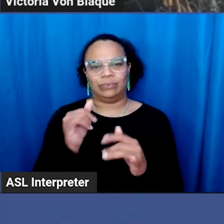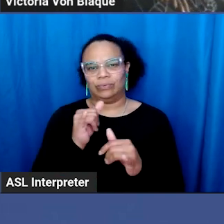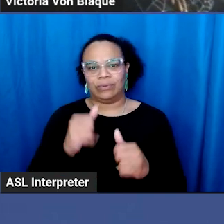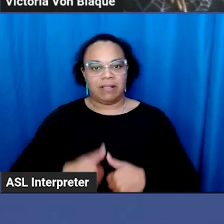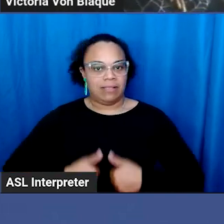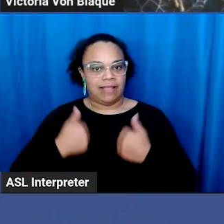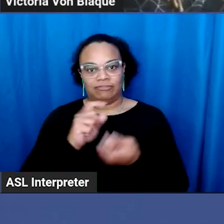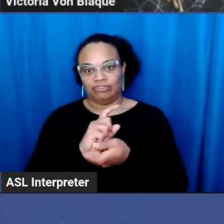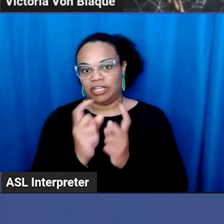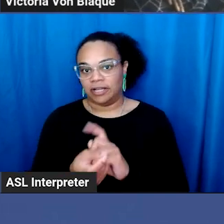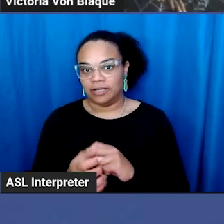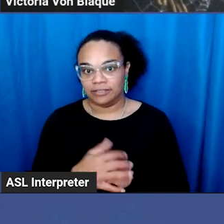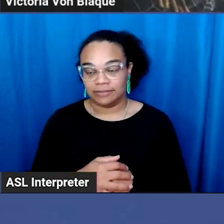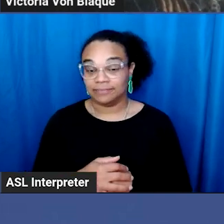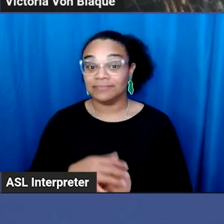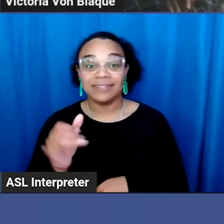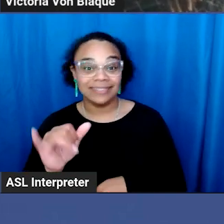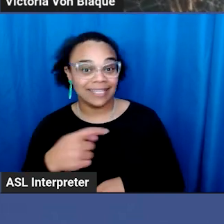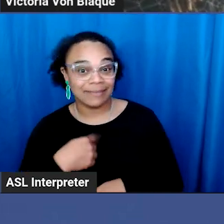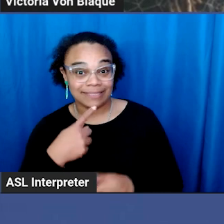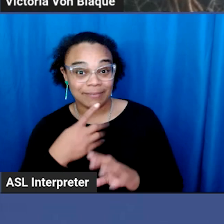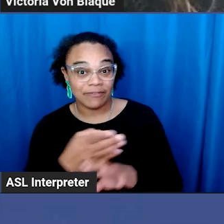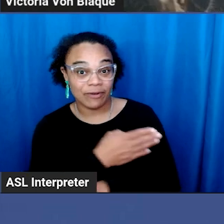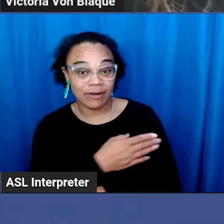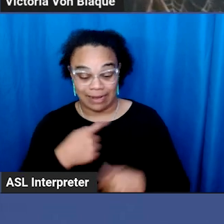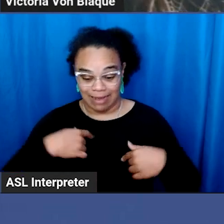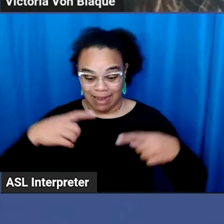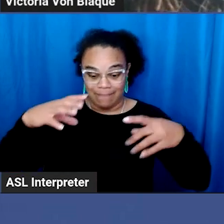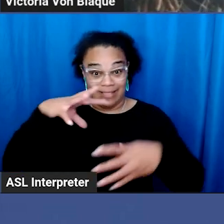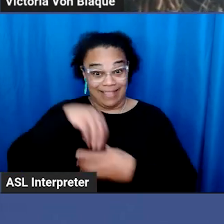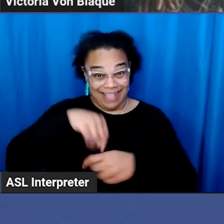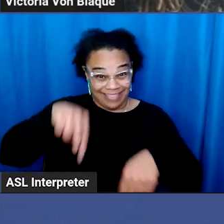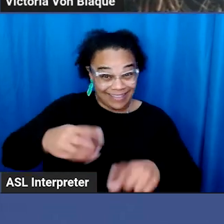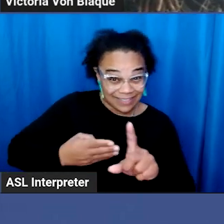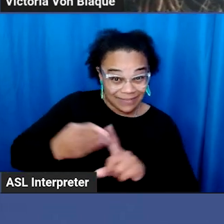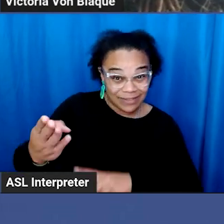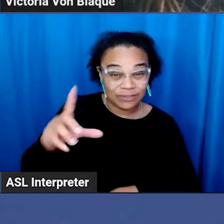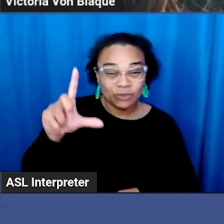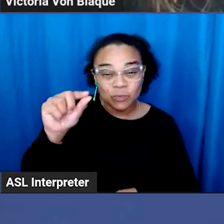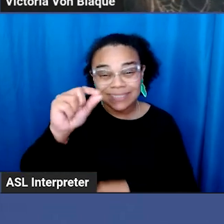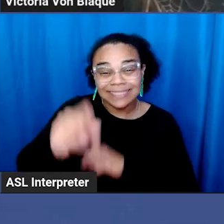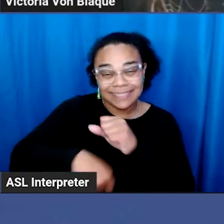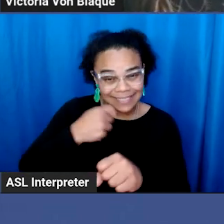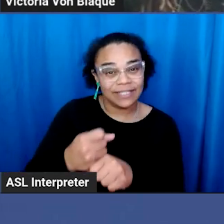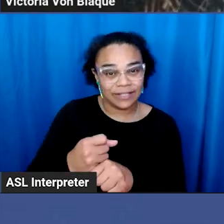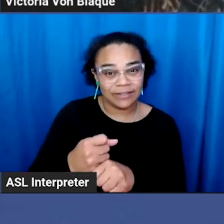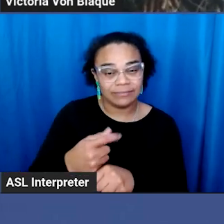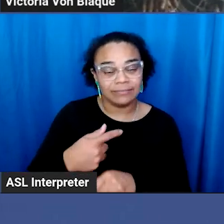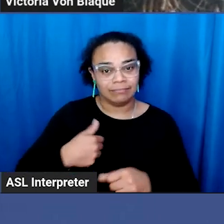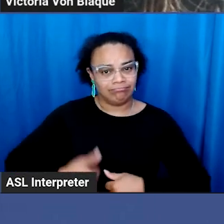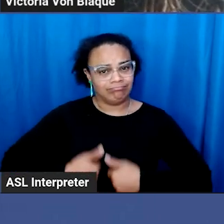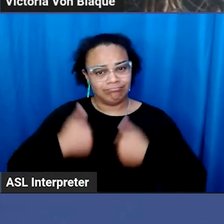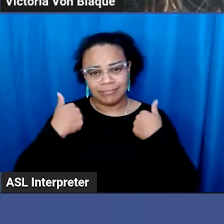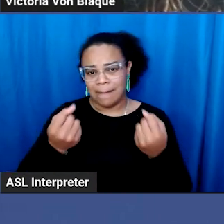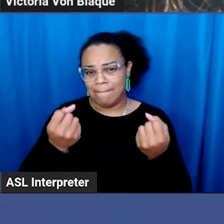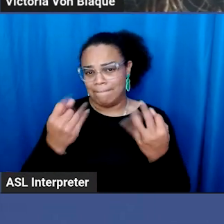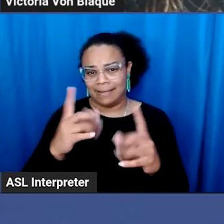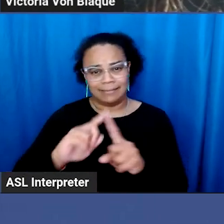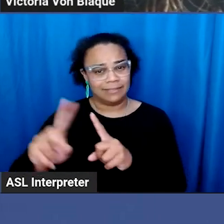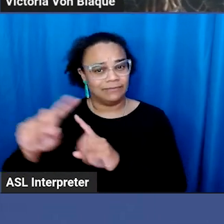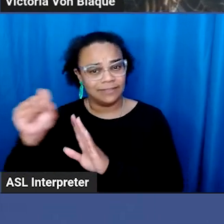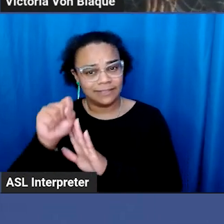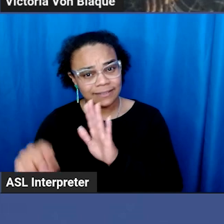as I said before, I've been in this field for 20 years. I've lived in many different